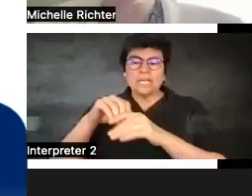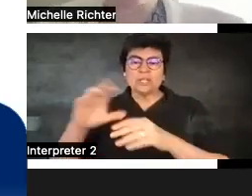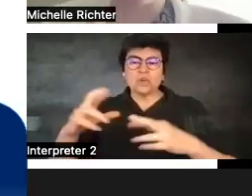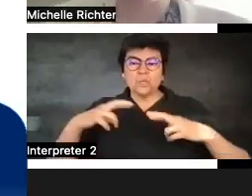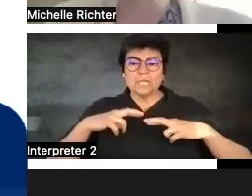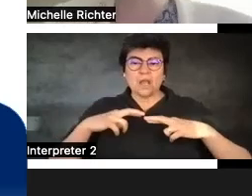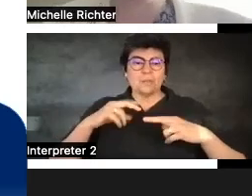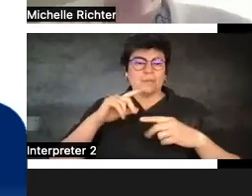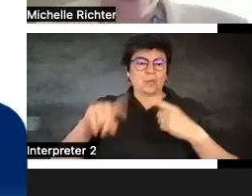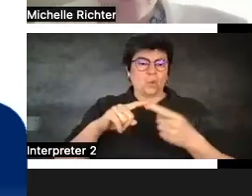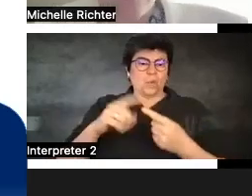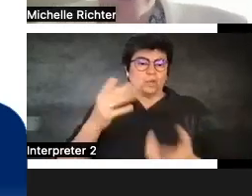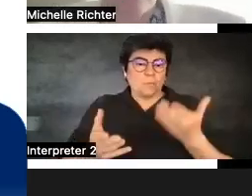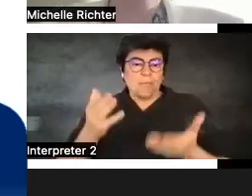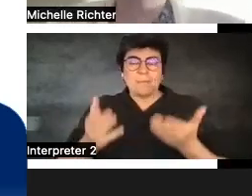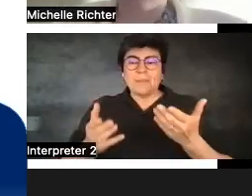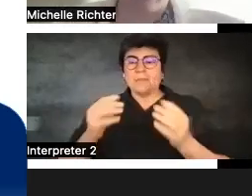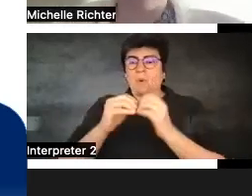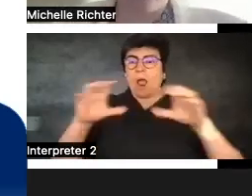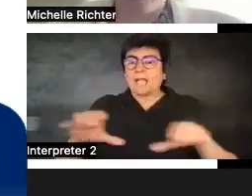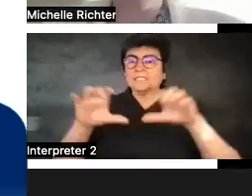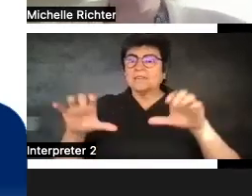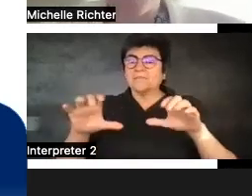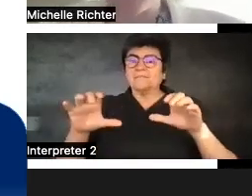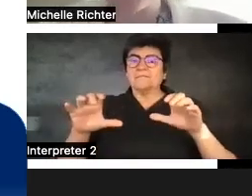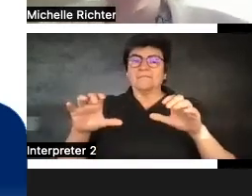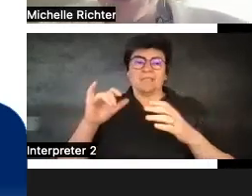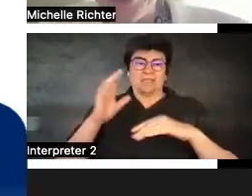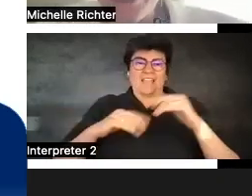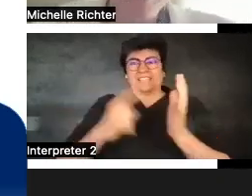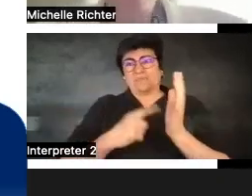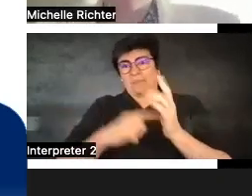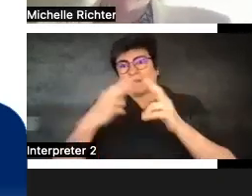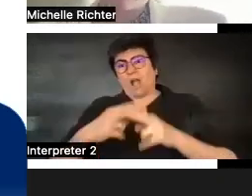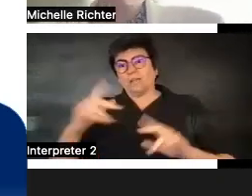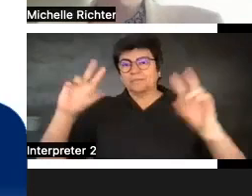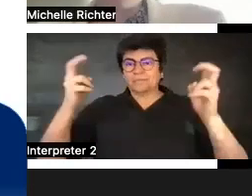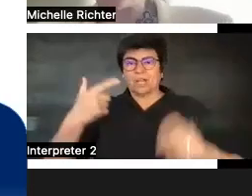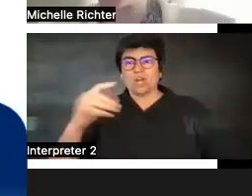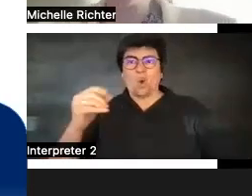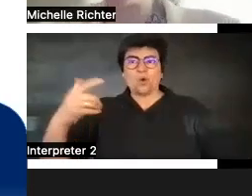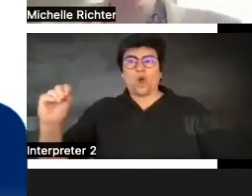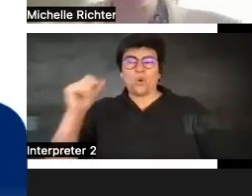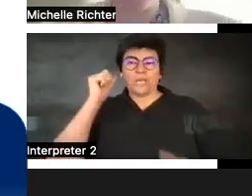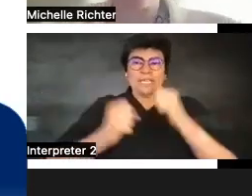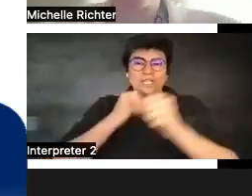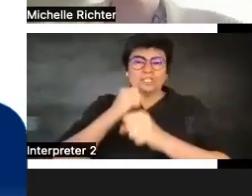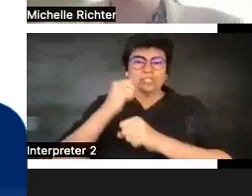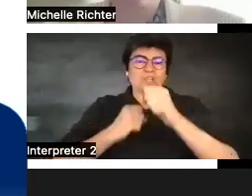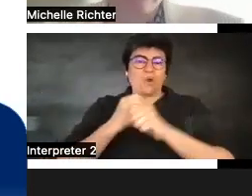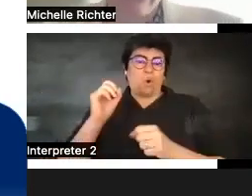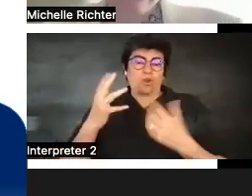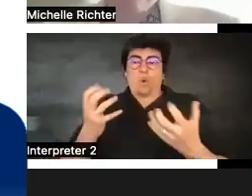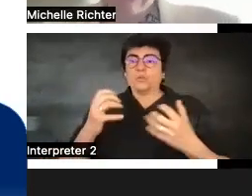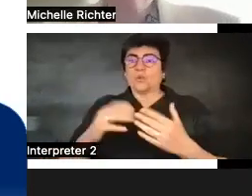when you may be more active? Then they sometimes call those your go-go years. Or do you want to have more